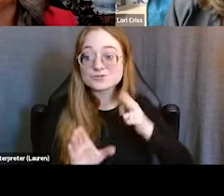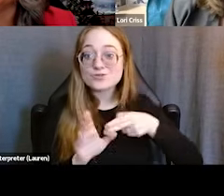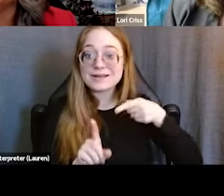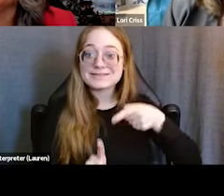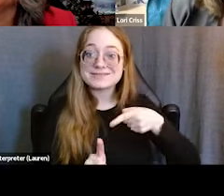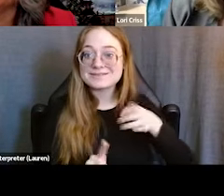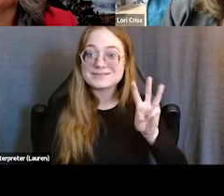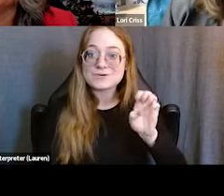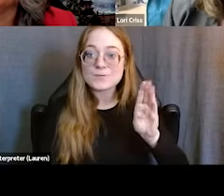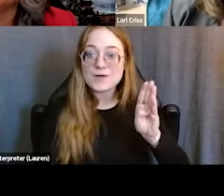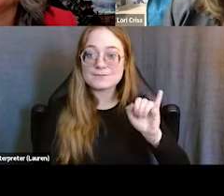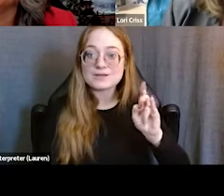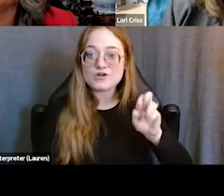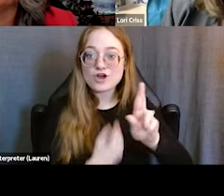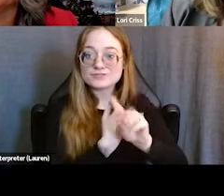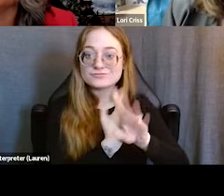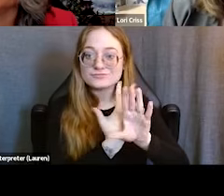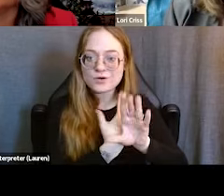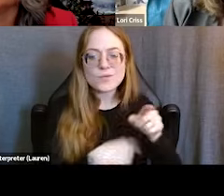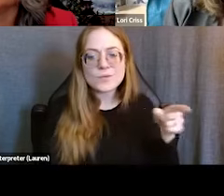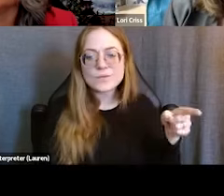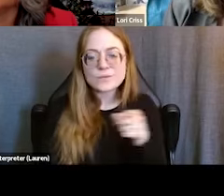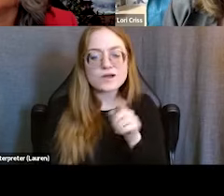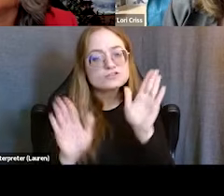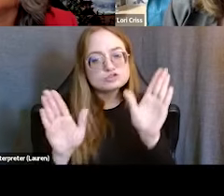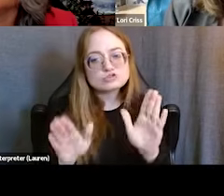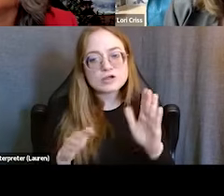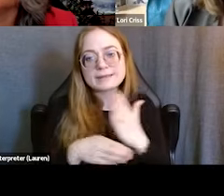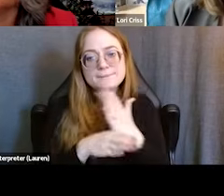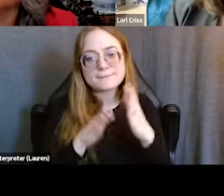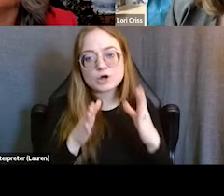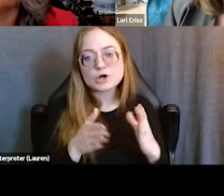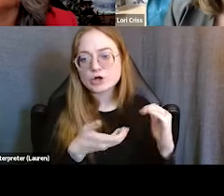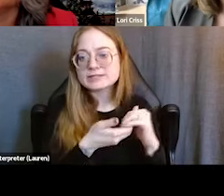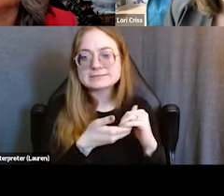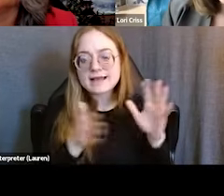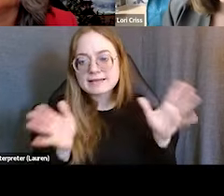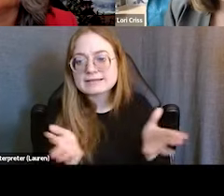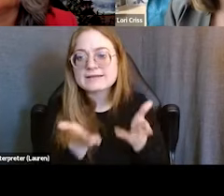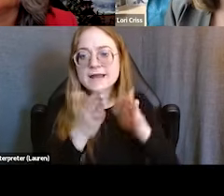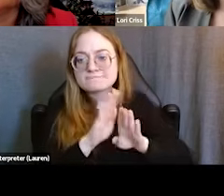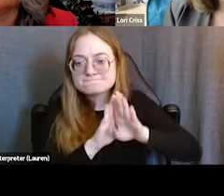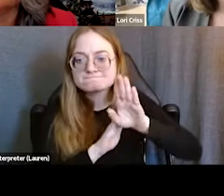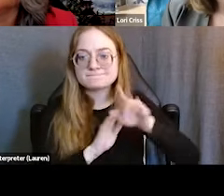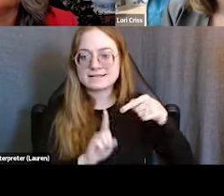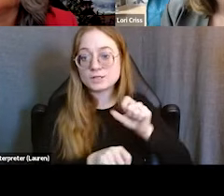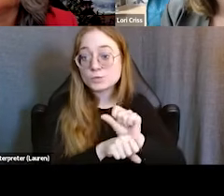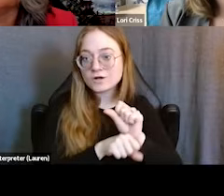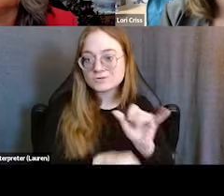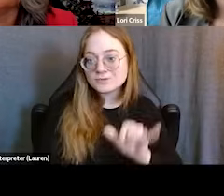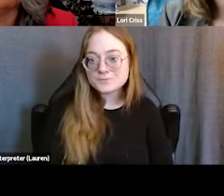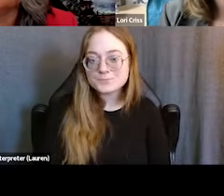And they have been tremendous partners in lifting up this work as well.